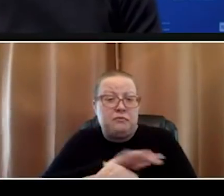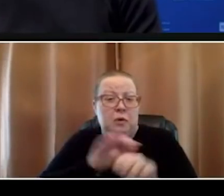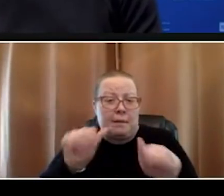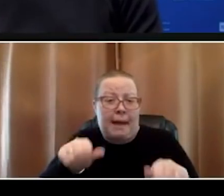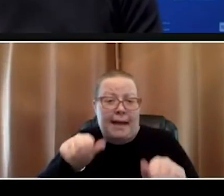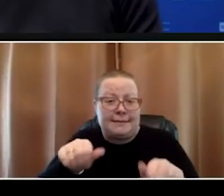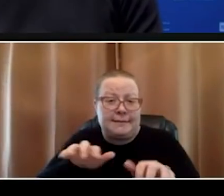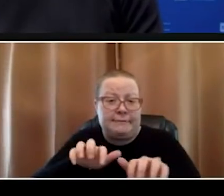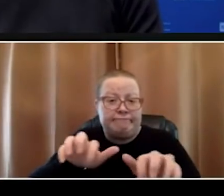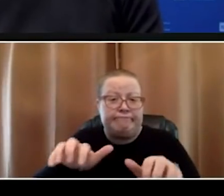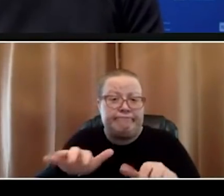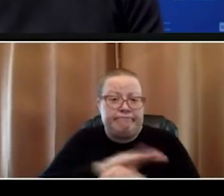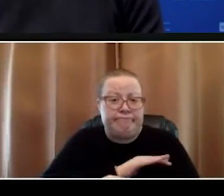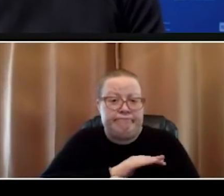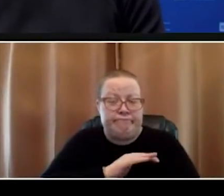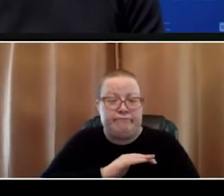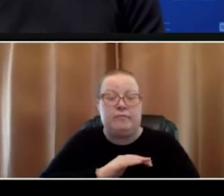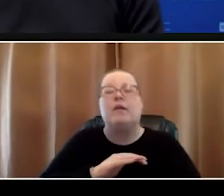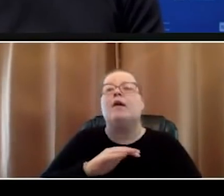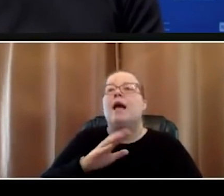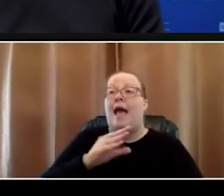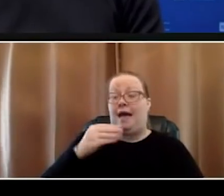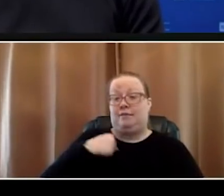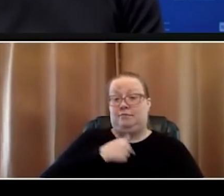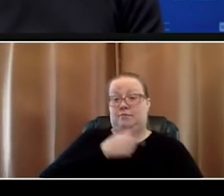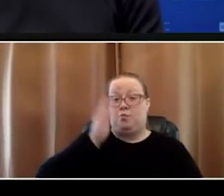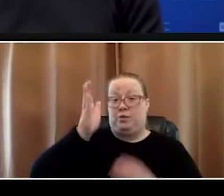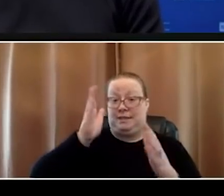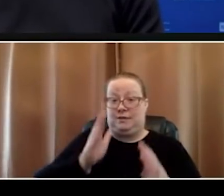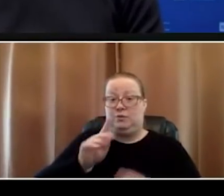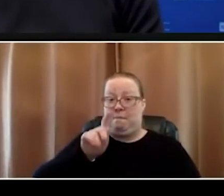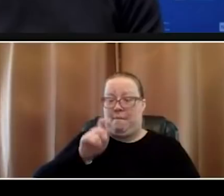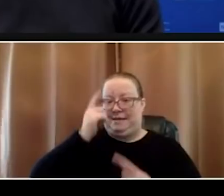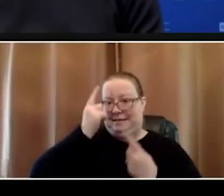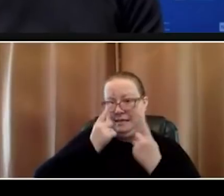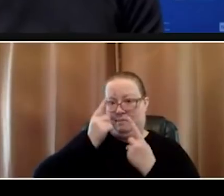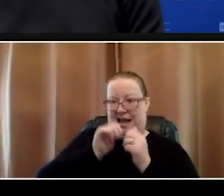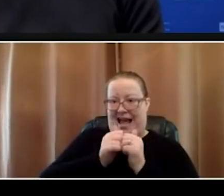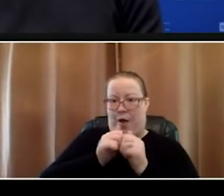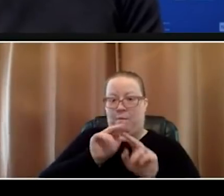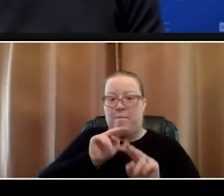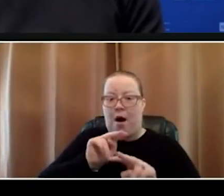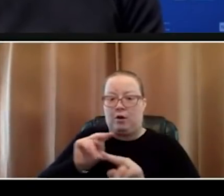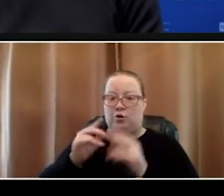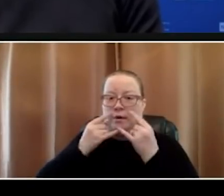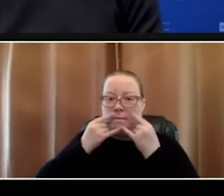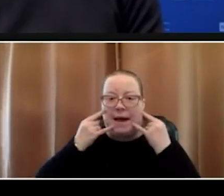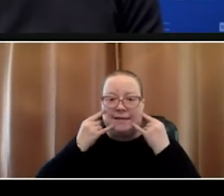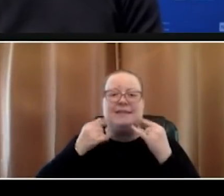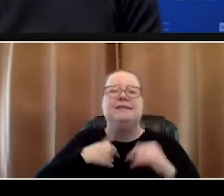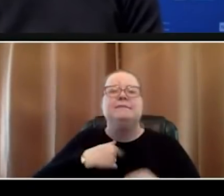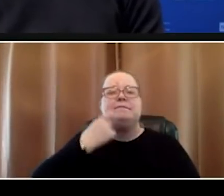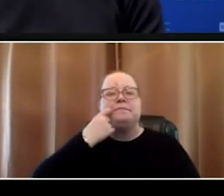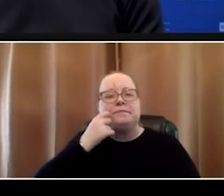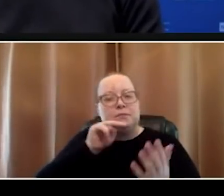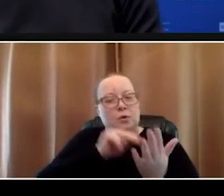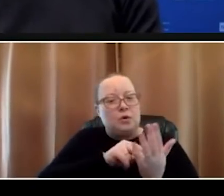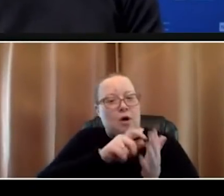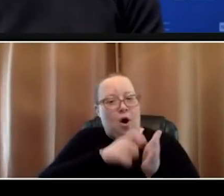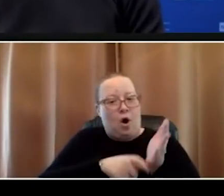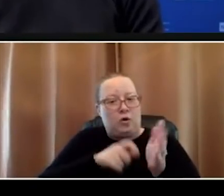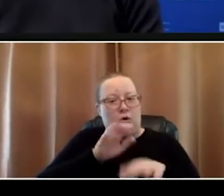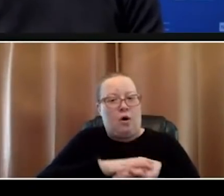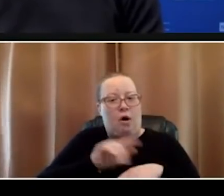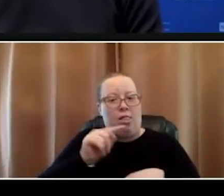then we just, as presenters, have to think about how we are monitoring the wearing of masks. I was just looking at an article on The Guardian day